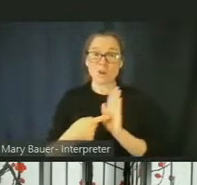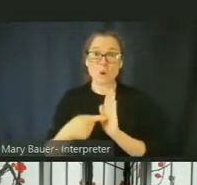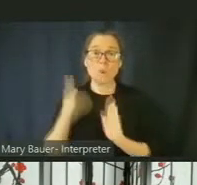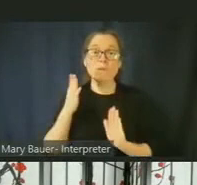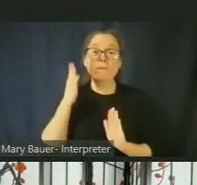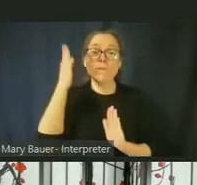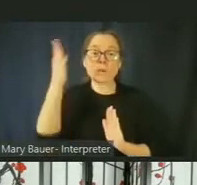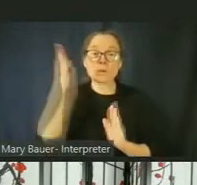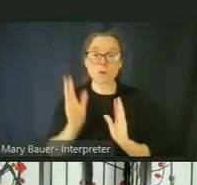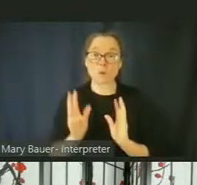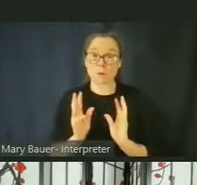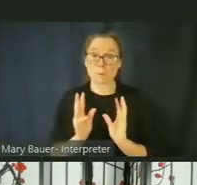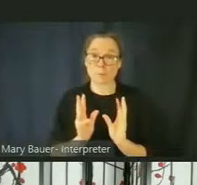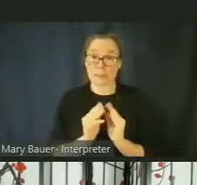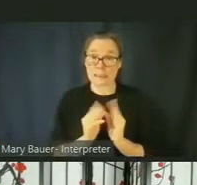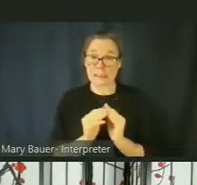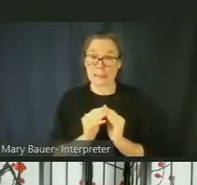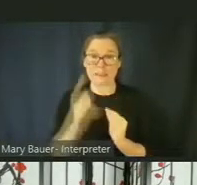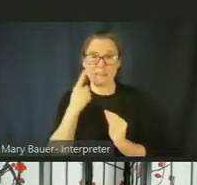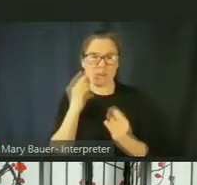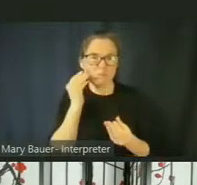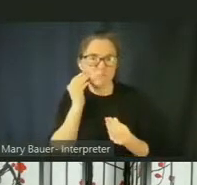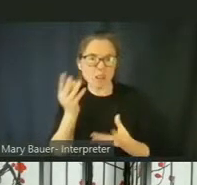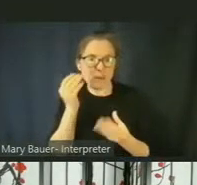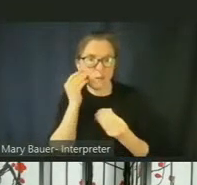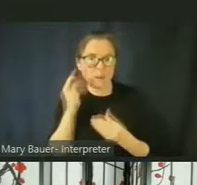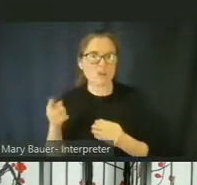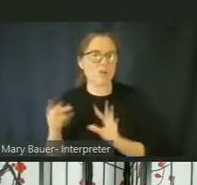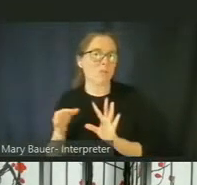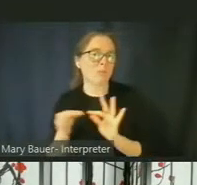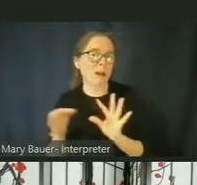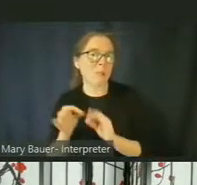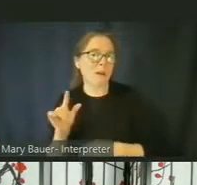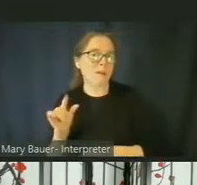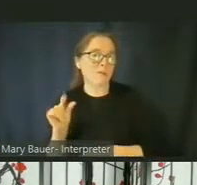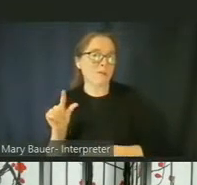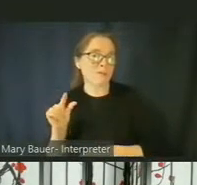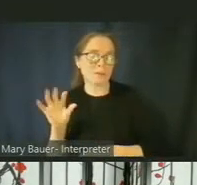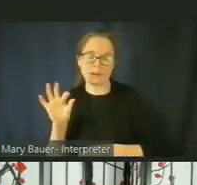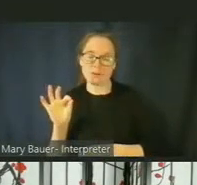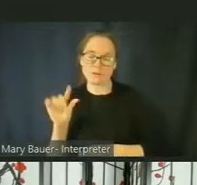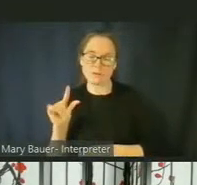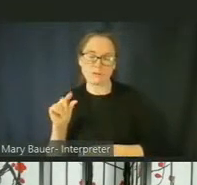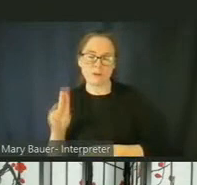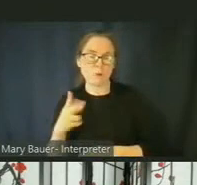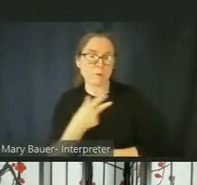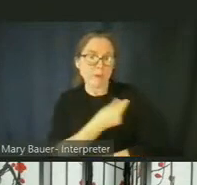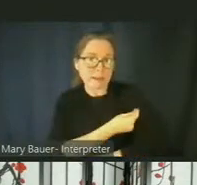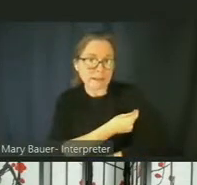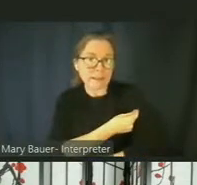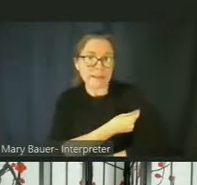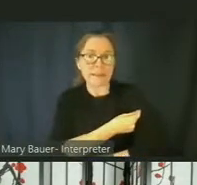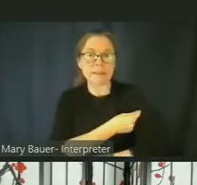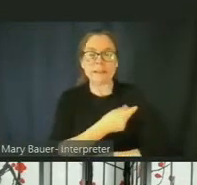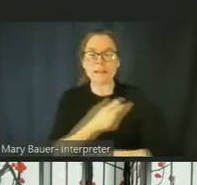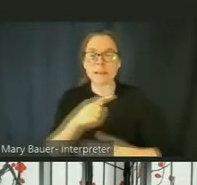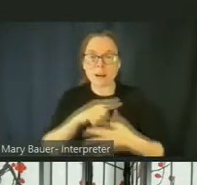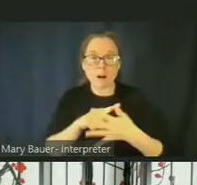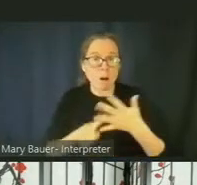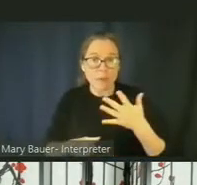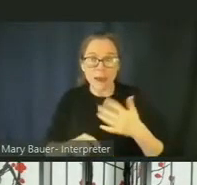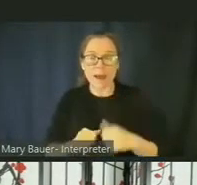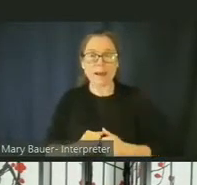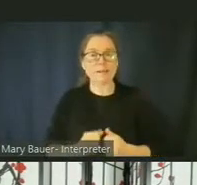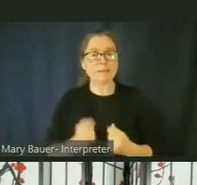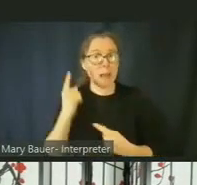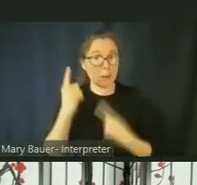as you've been doing this work, particularly around like the flu vaccine and making sure that you're working with communities, I'm wondering, as you